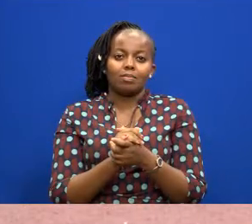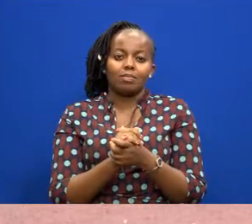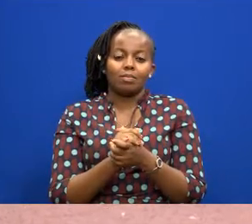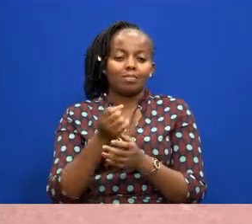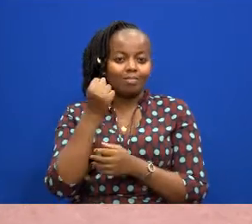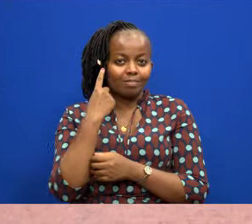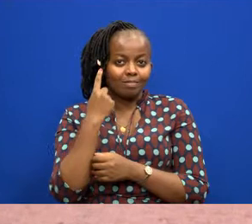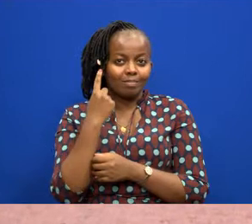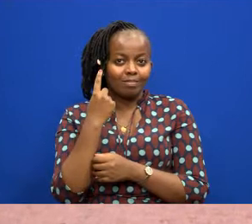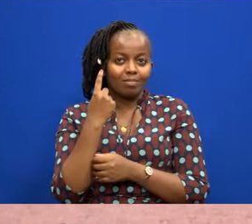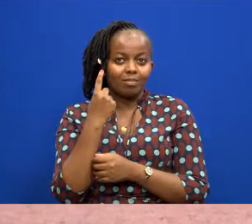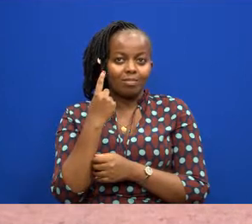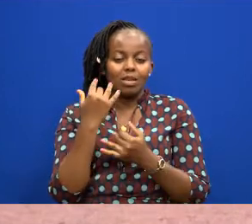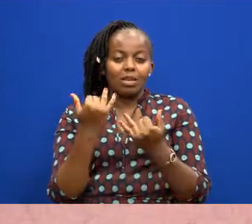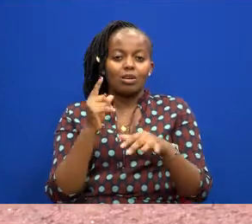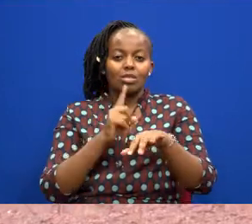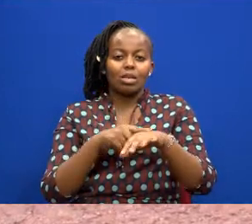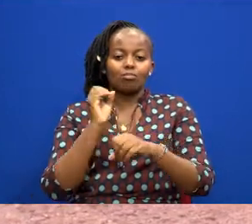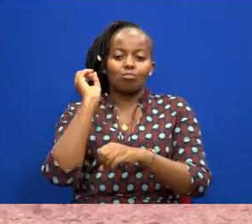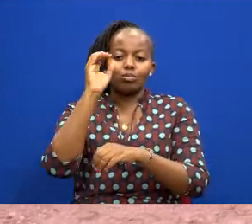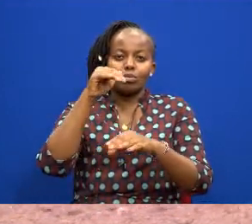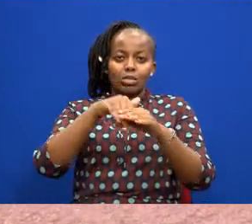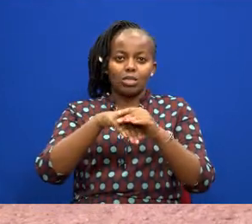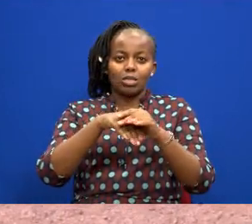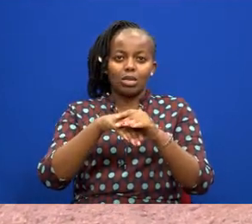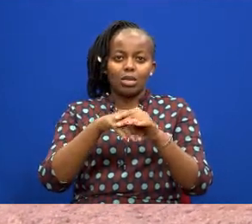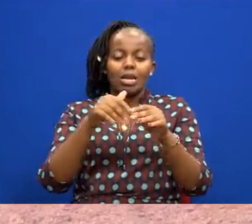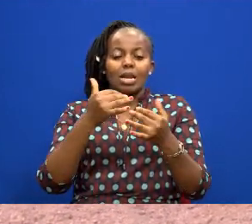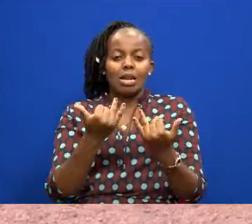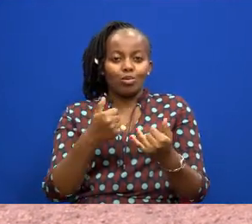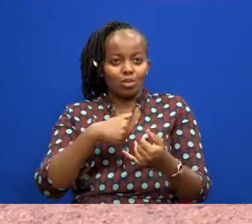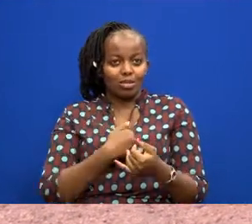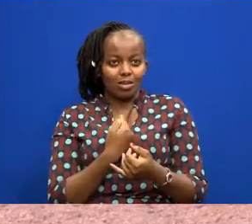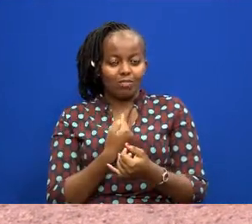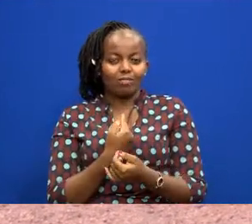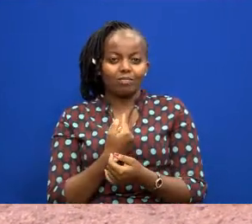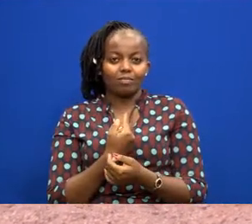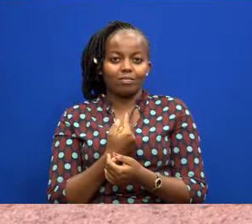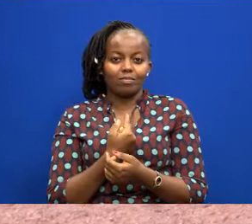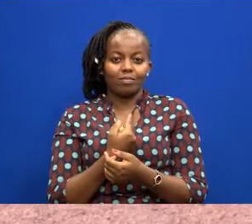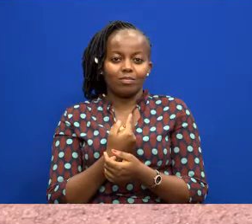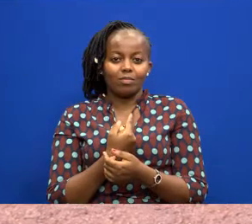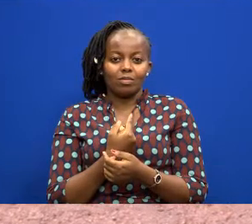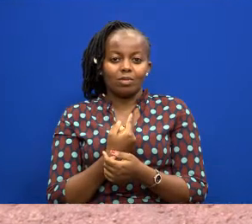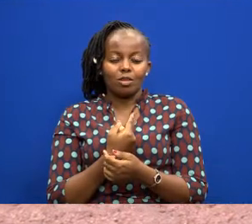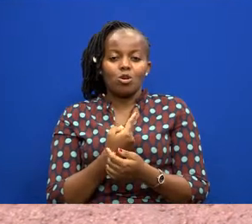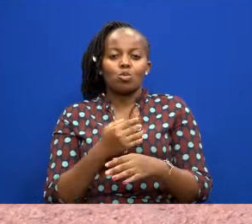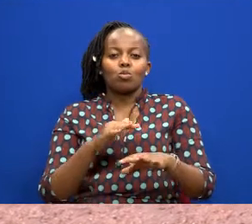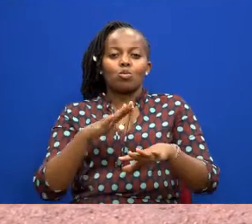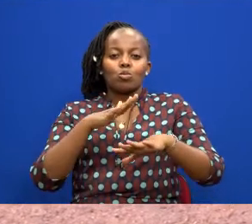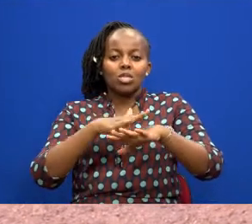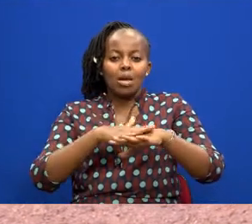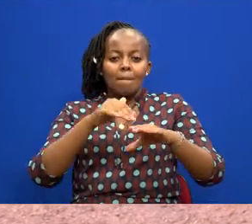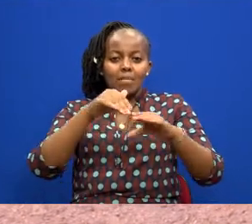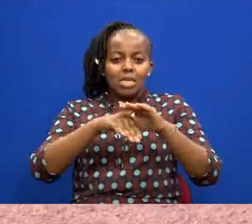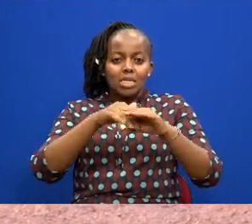Yes. So when I throw it there, I'm not supposed to step on that square. I